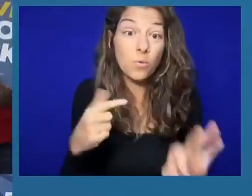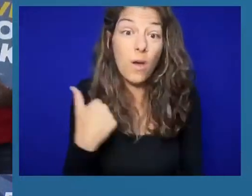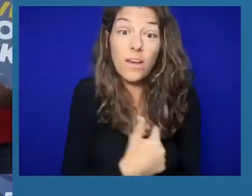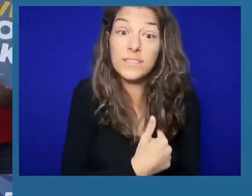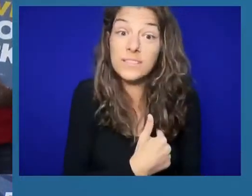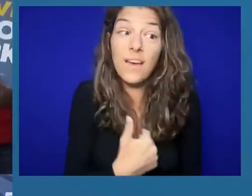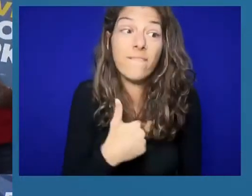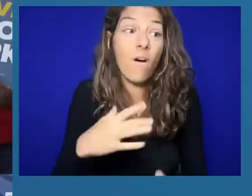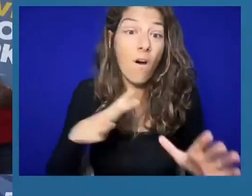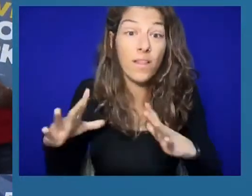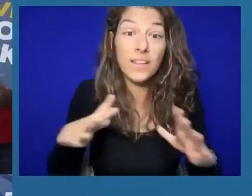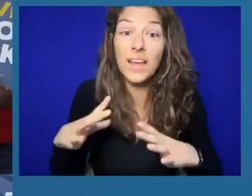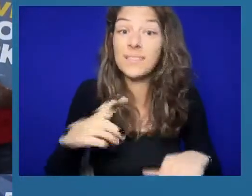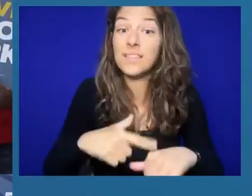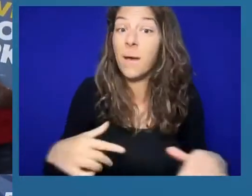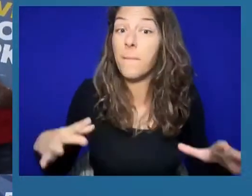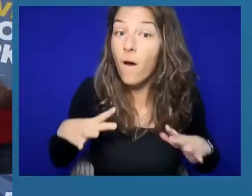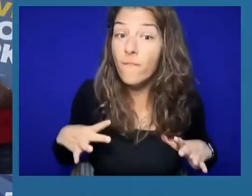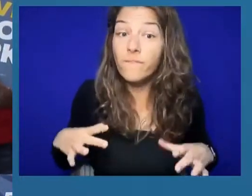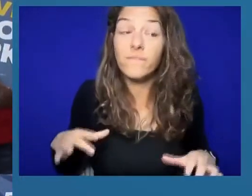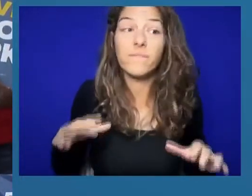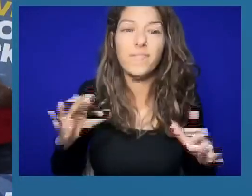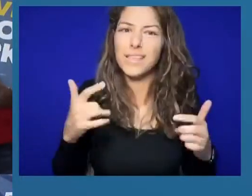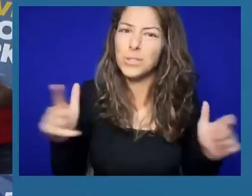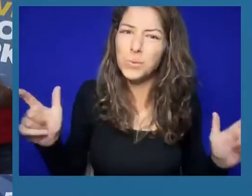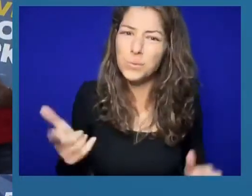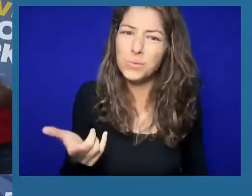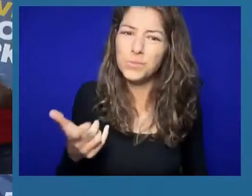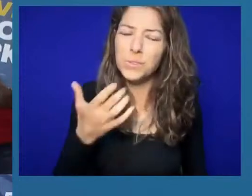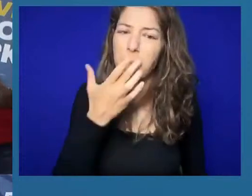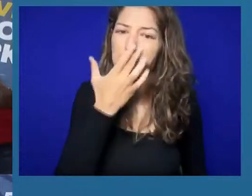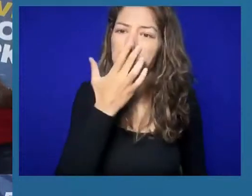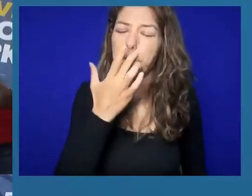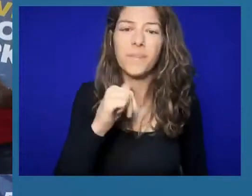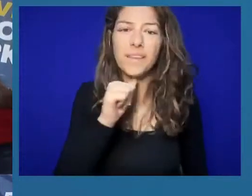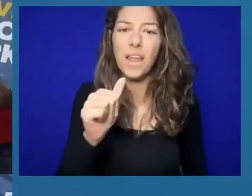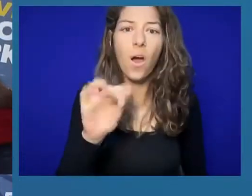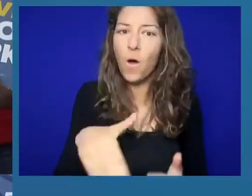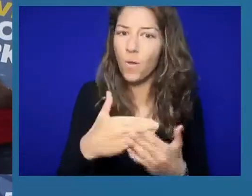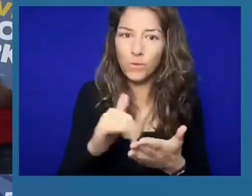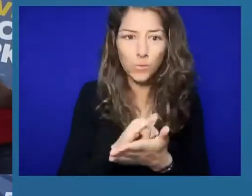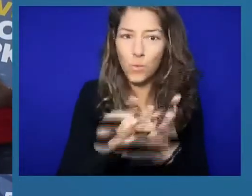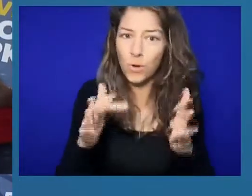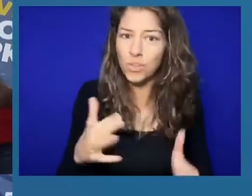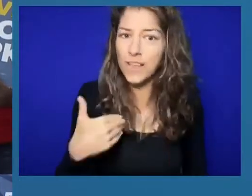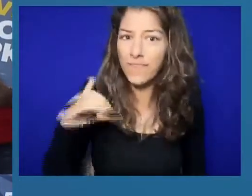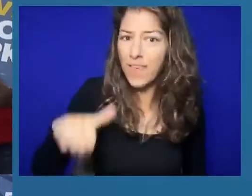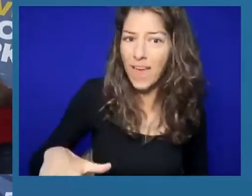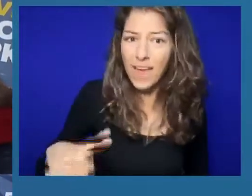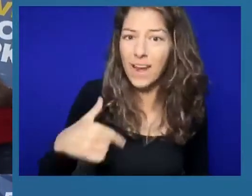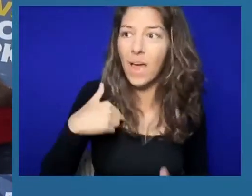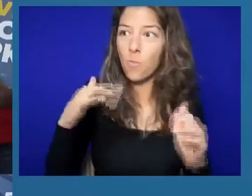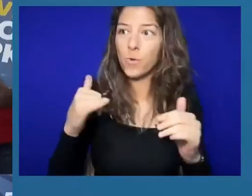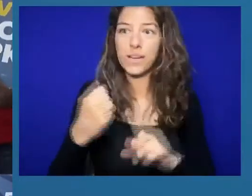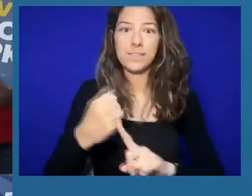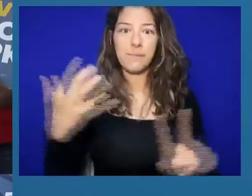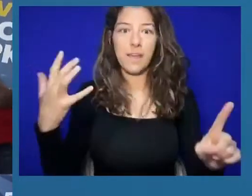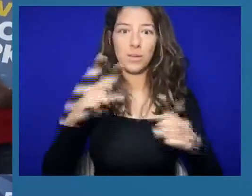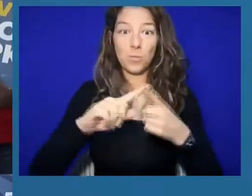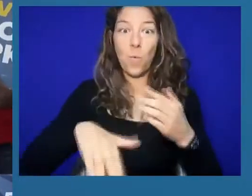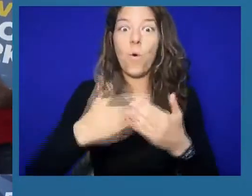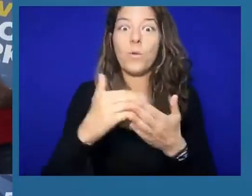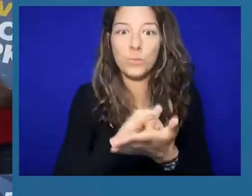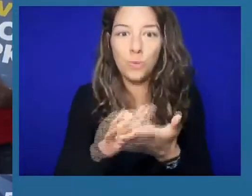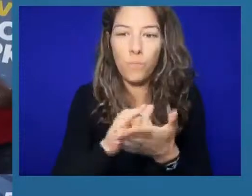holidays, time off. That's big. Not all New Yorkers have that. I hope that we can expand that to all New York, but let's start